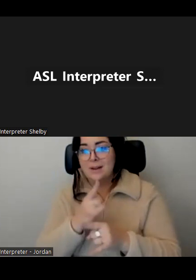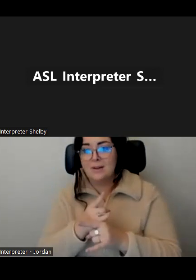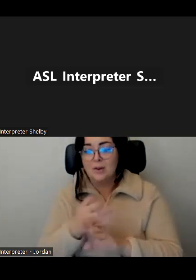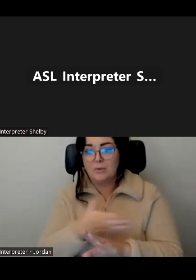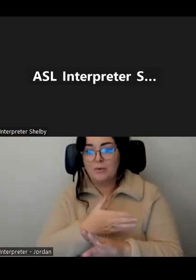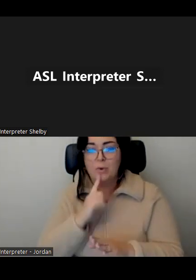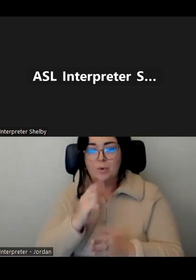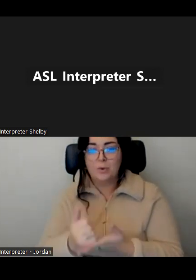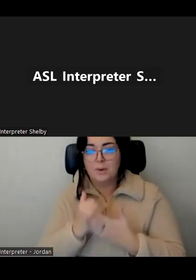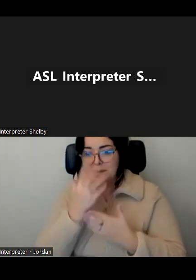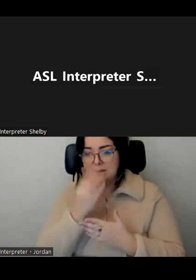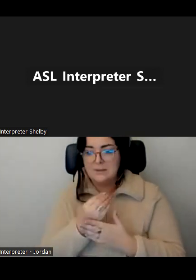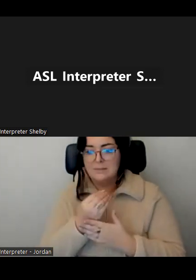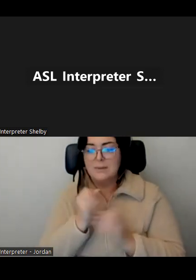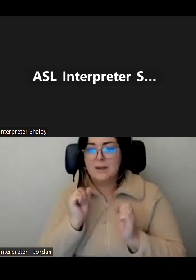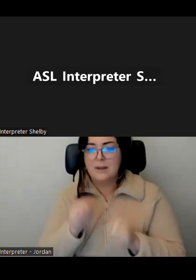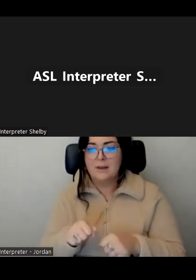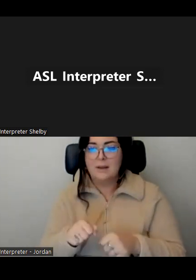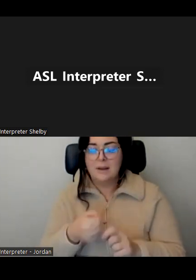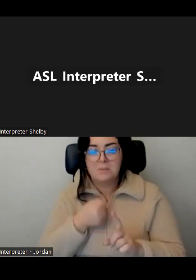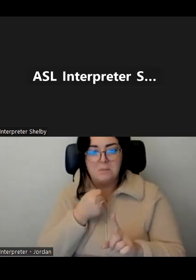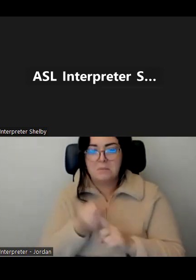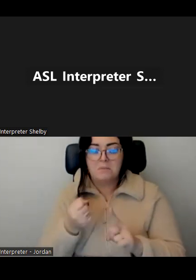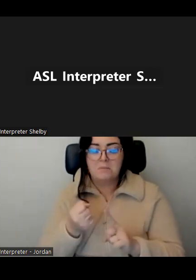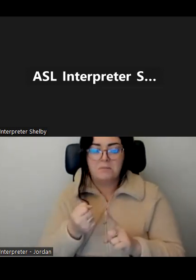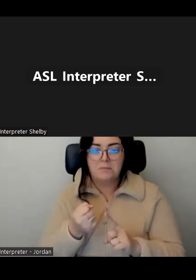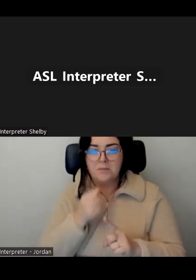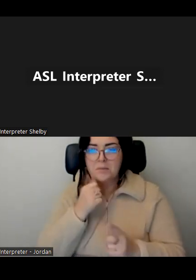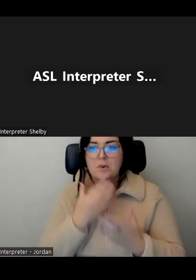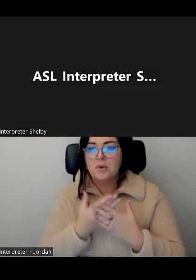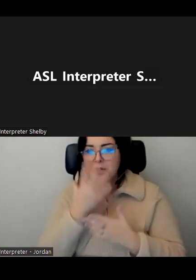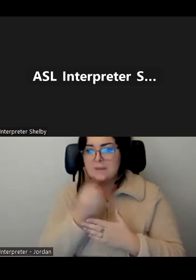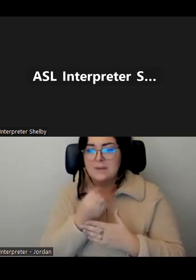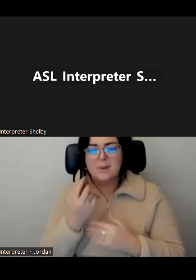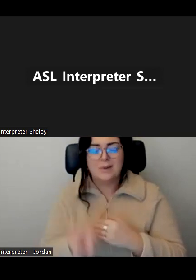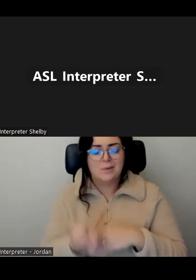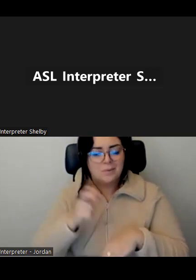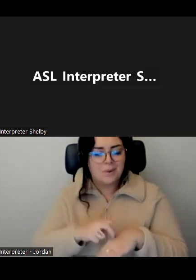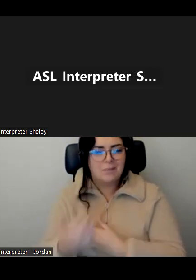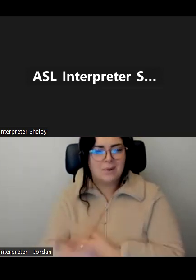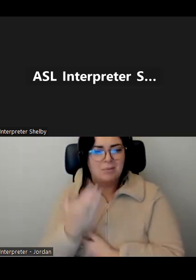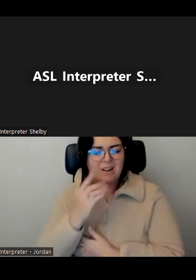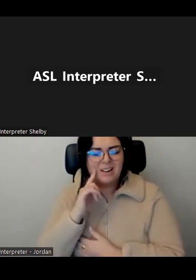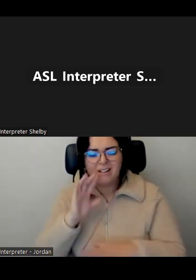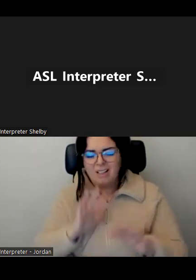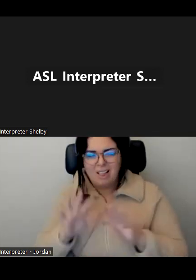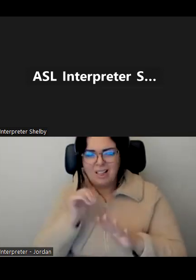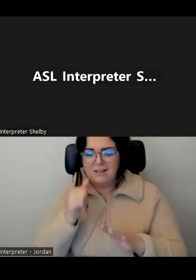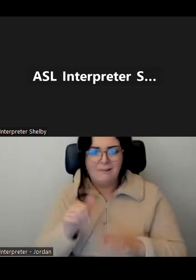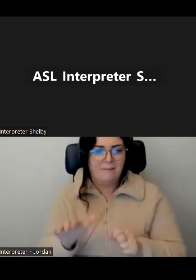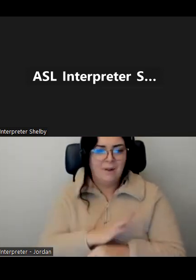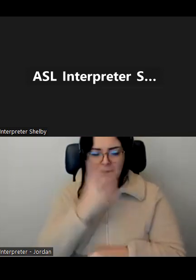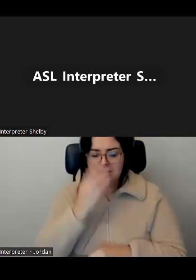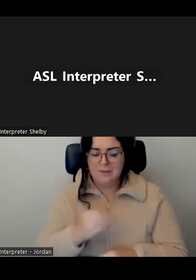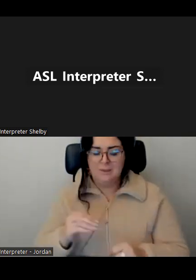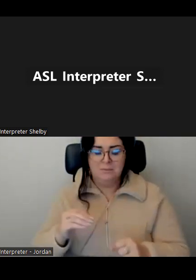thing and could interfere with the quality of our sleep. We may not be waking up as rested. So that's something to keep an eye on as